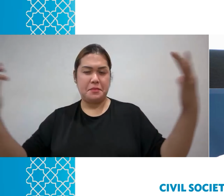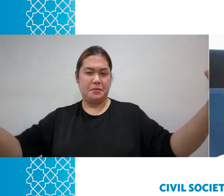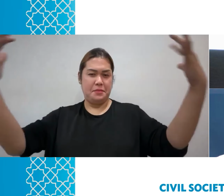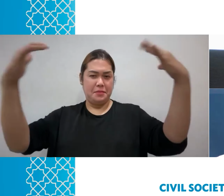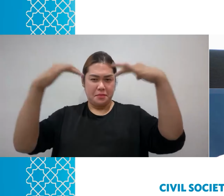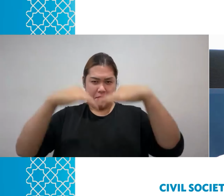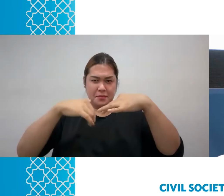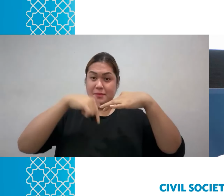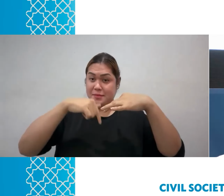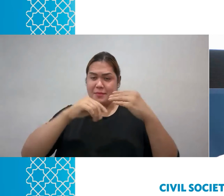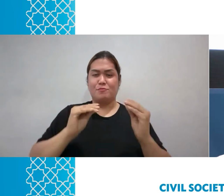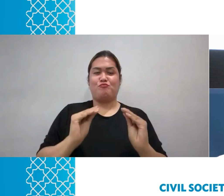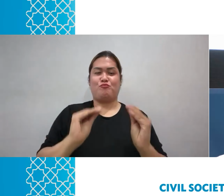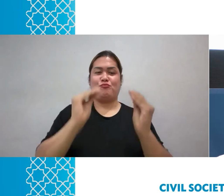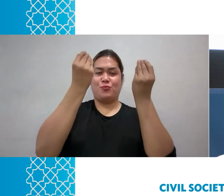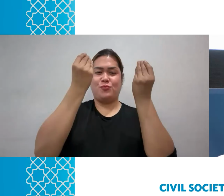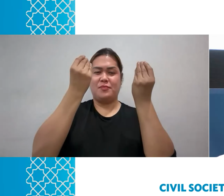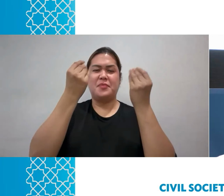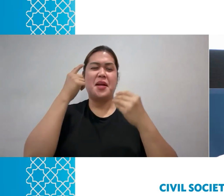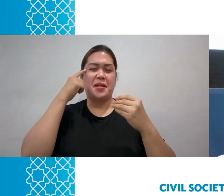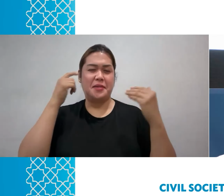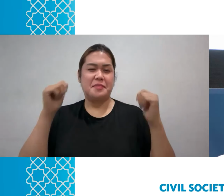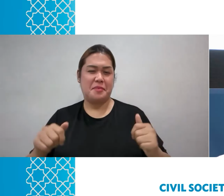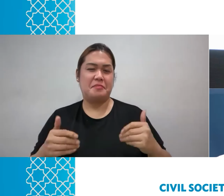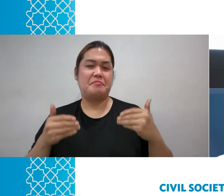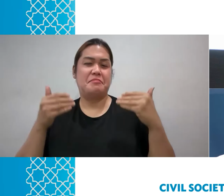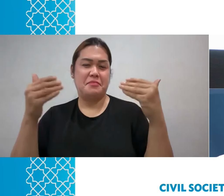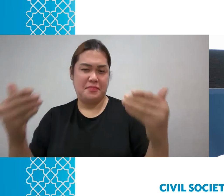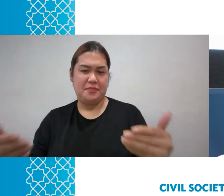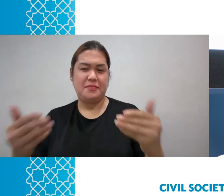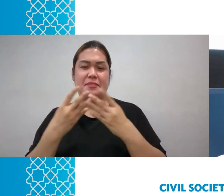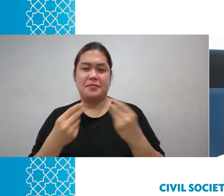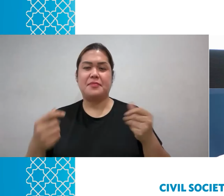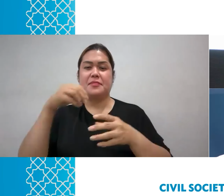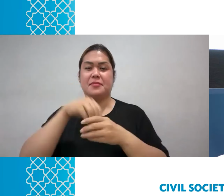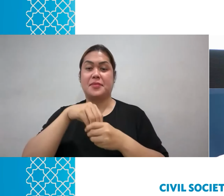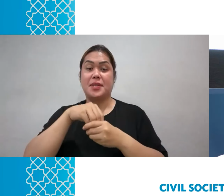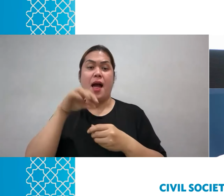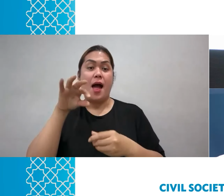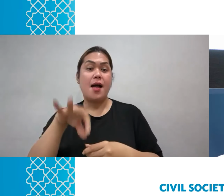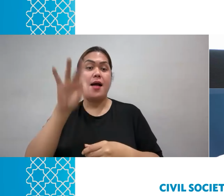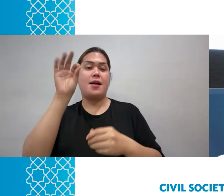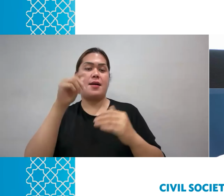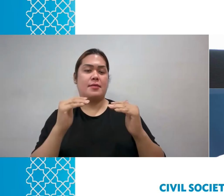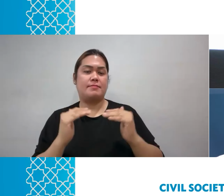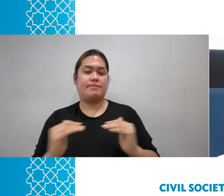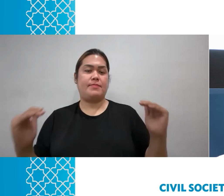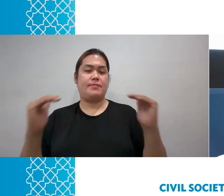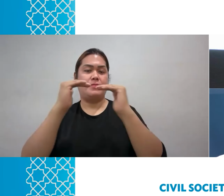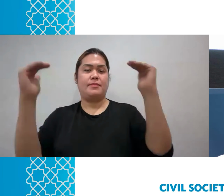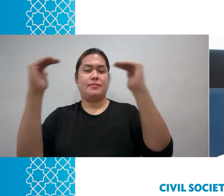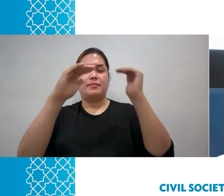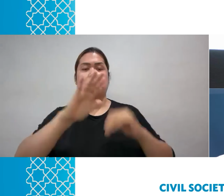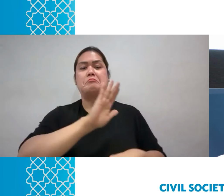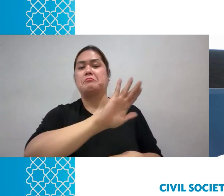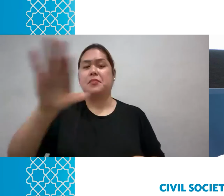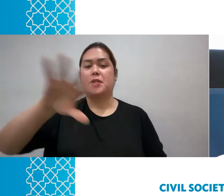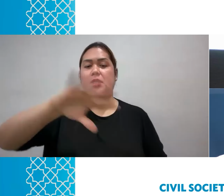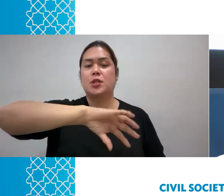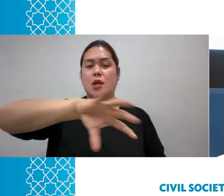to keep that momentum, but the solutions are to be found at country level. And each country with its own,